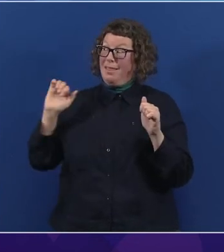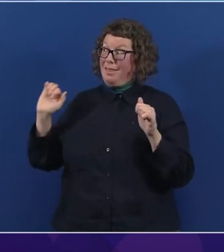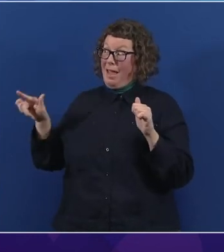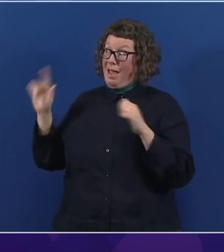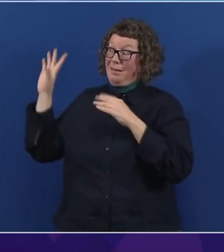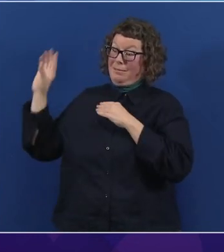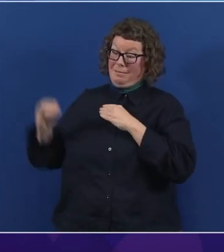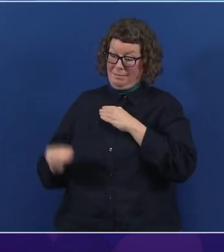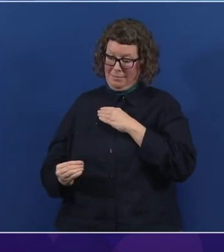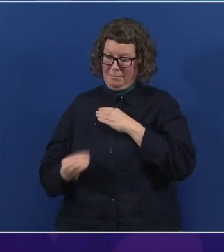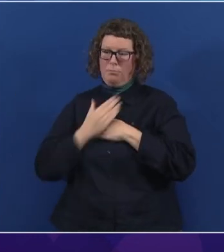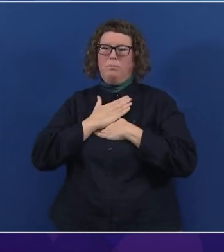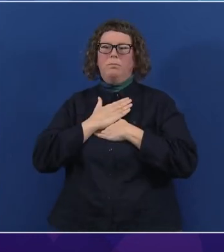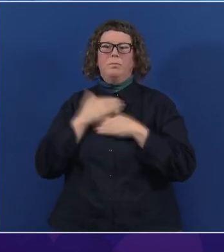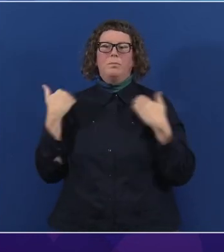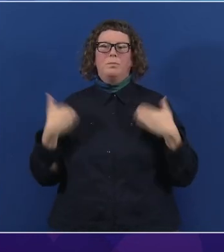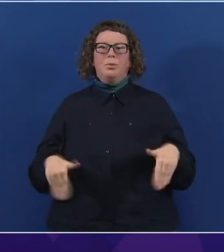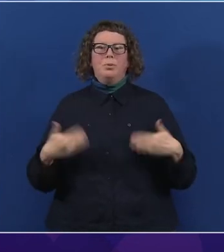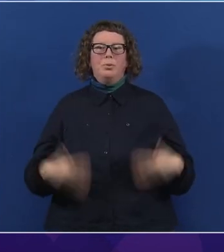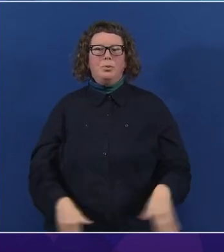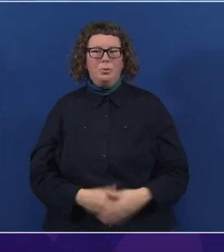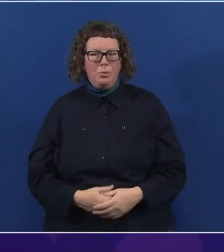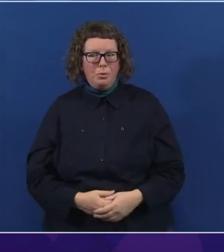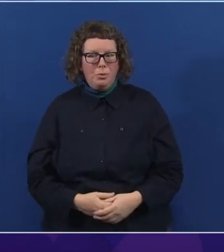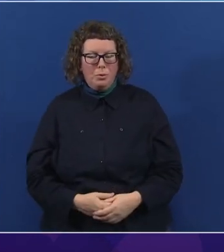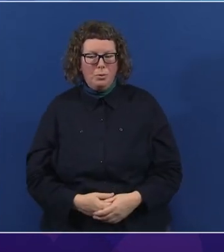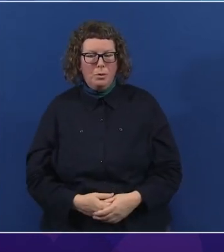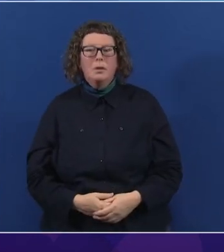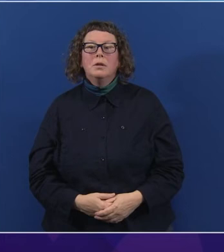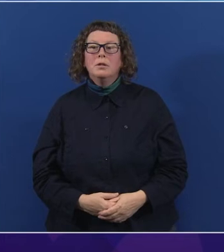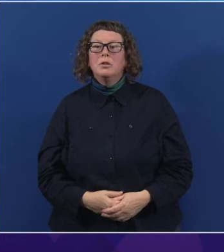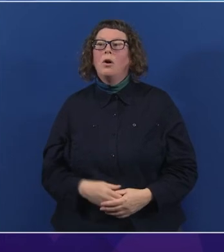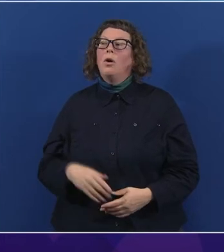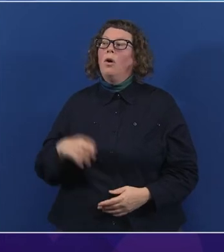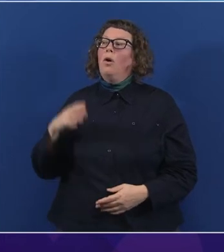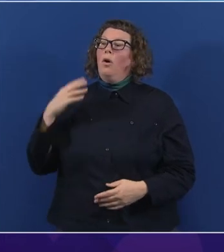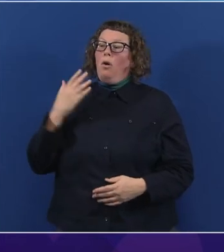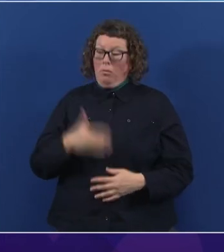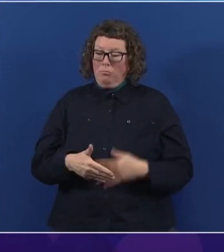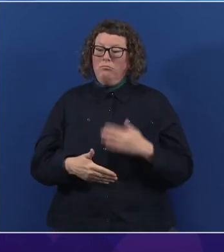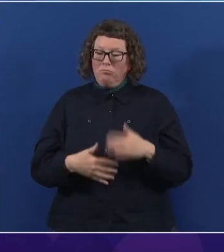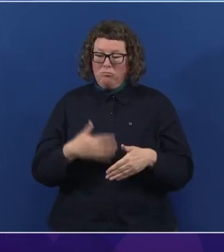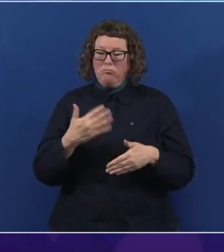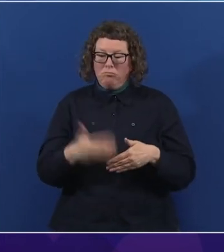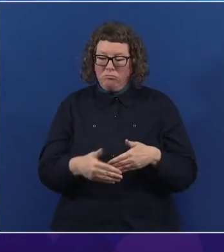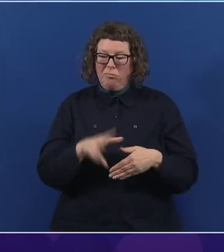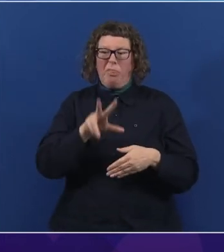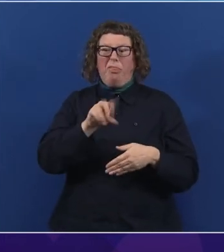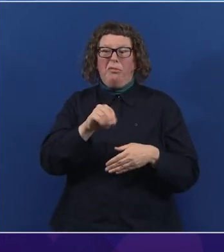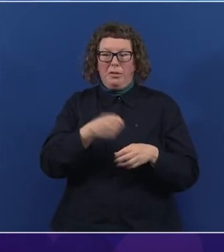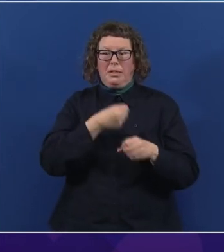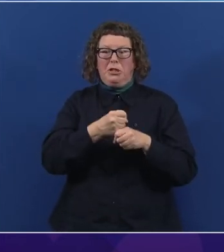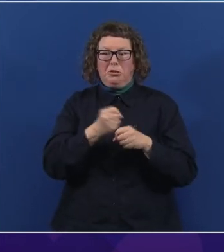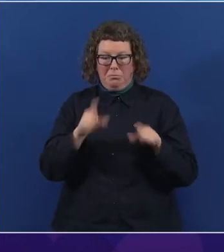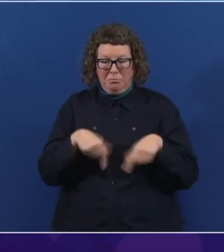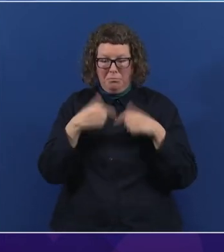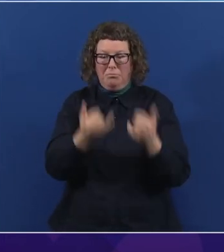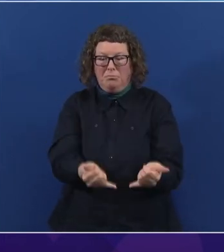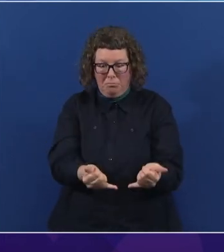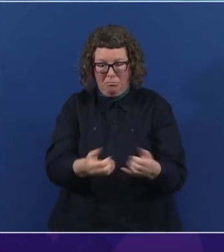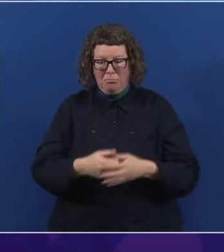impact on me. So over the course of the next 30 years,